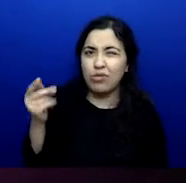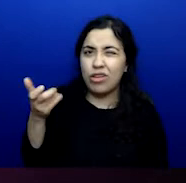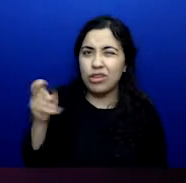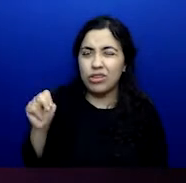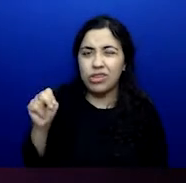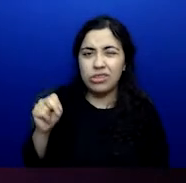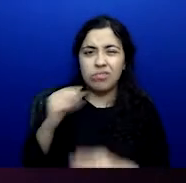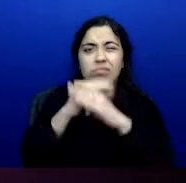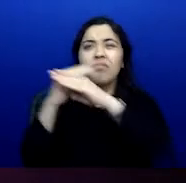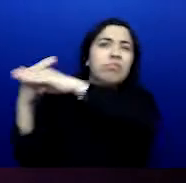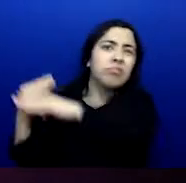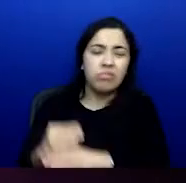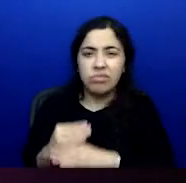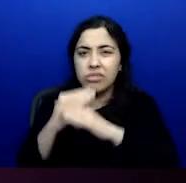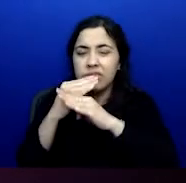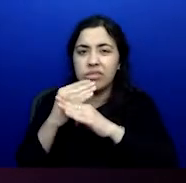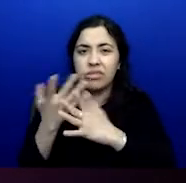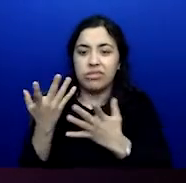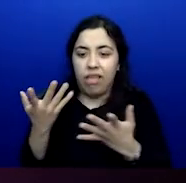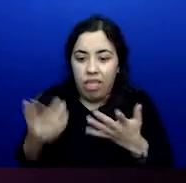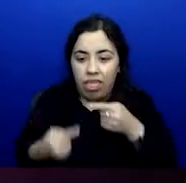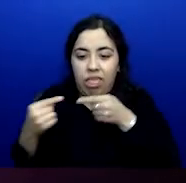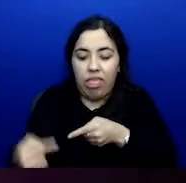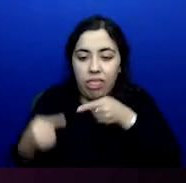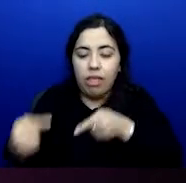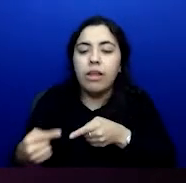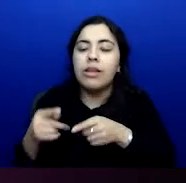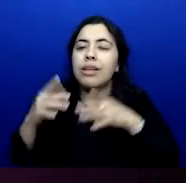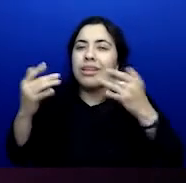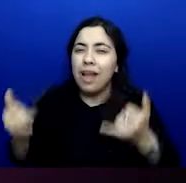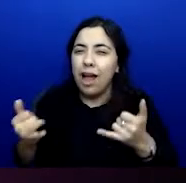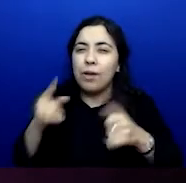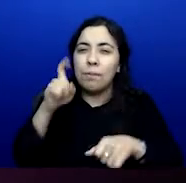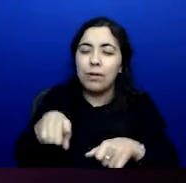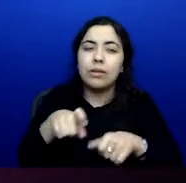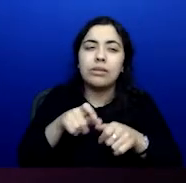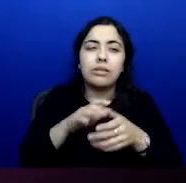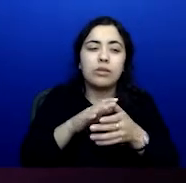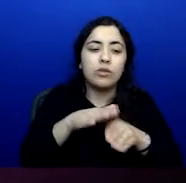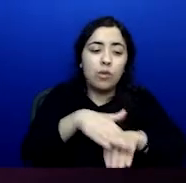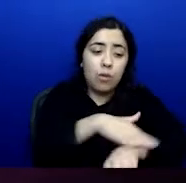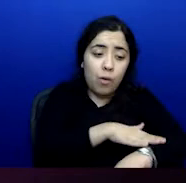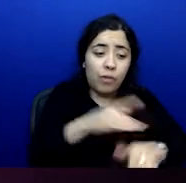one of those times where you need to, it's like go slow to go fast later.